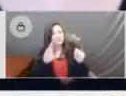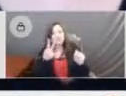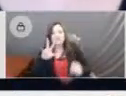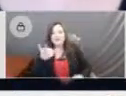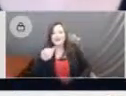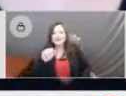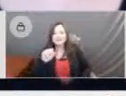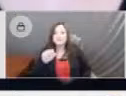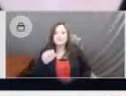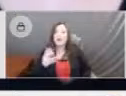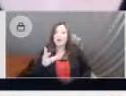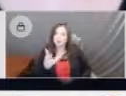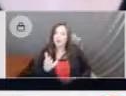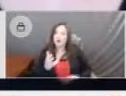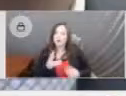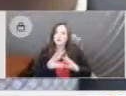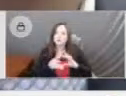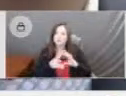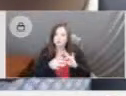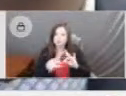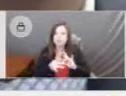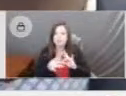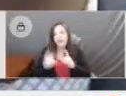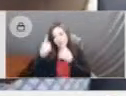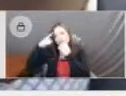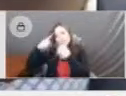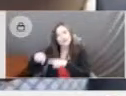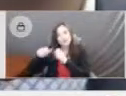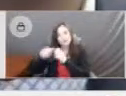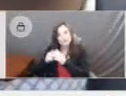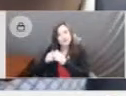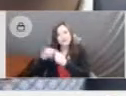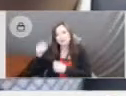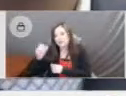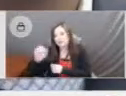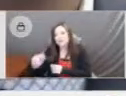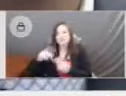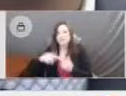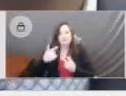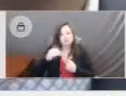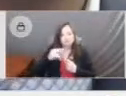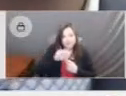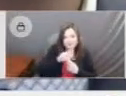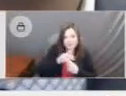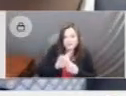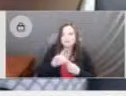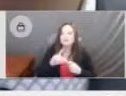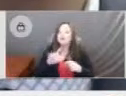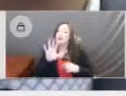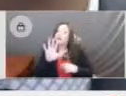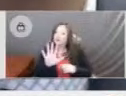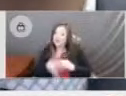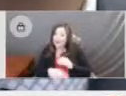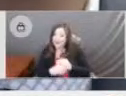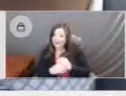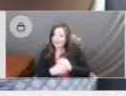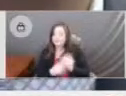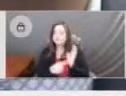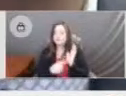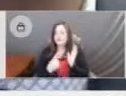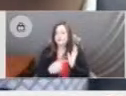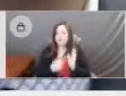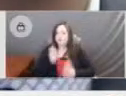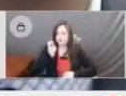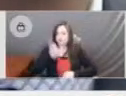know, I agree completely with what Dr. Jefferson and Dr. Greenfield said. But sometimes it can be hard